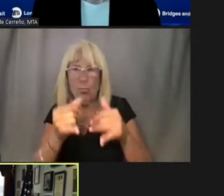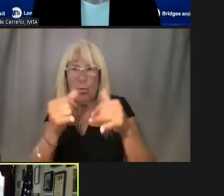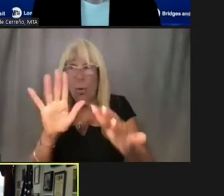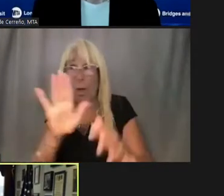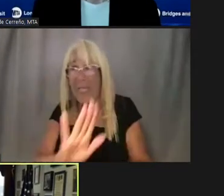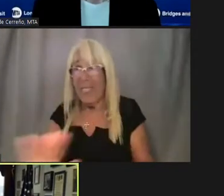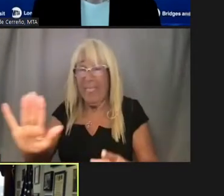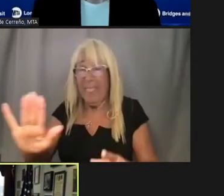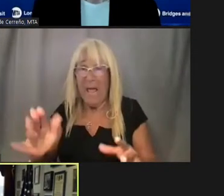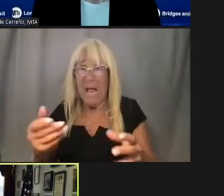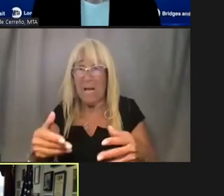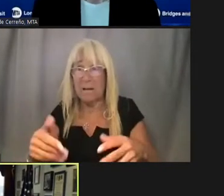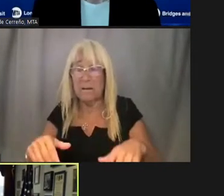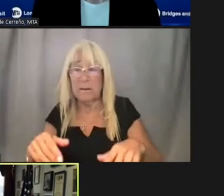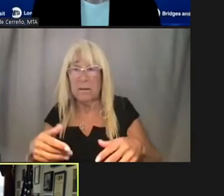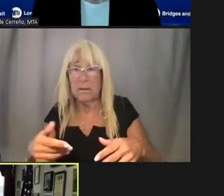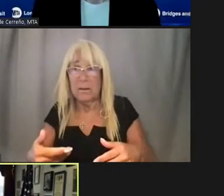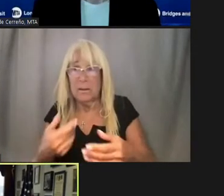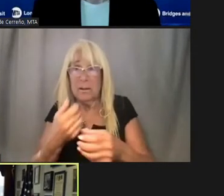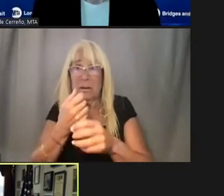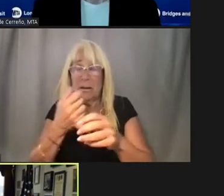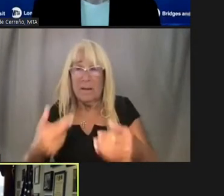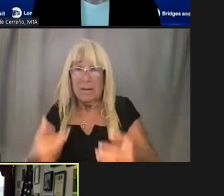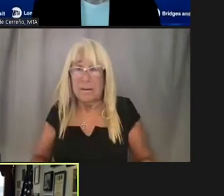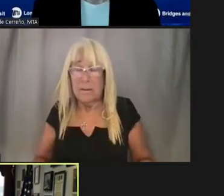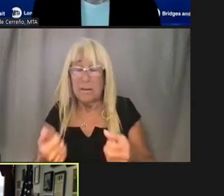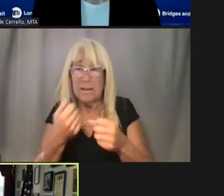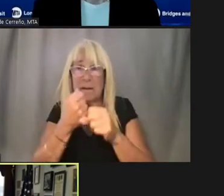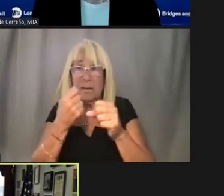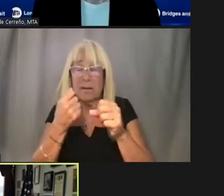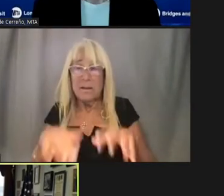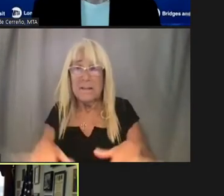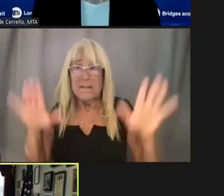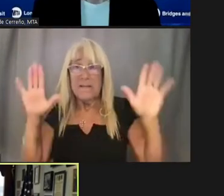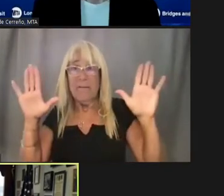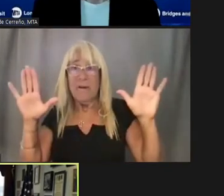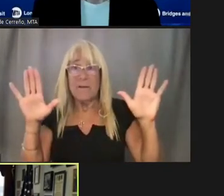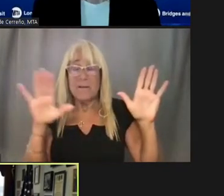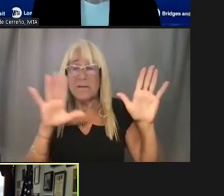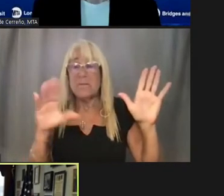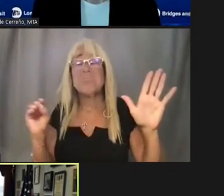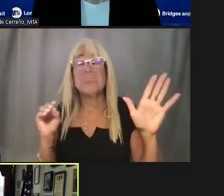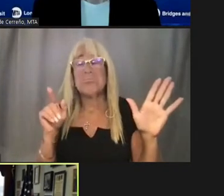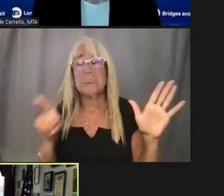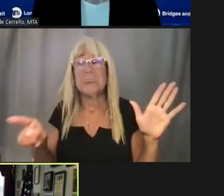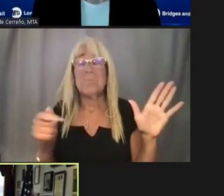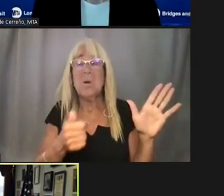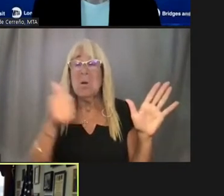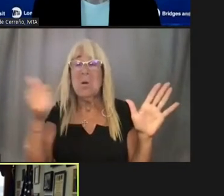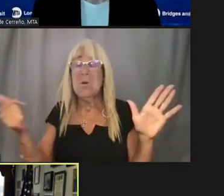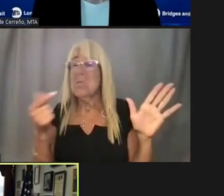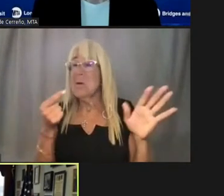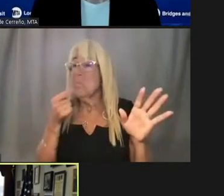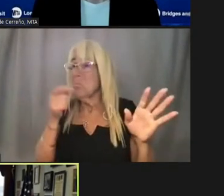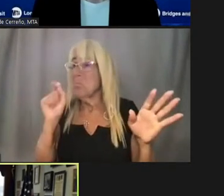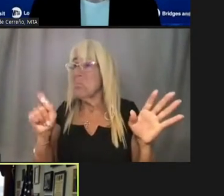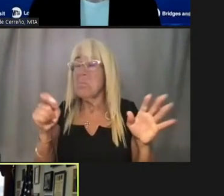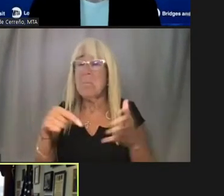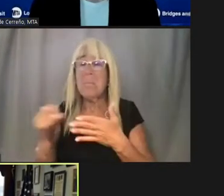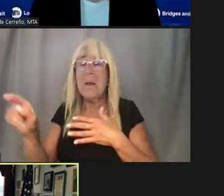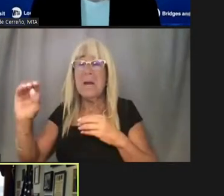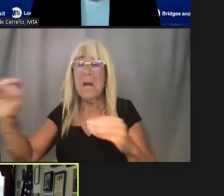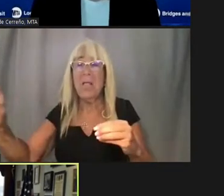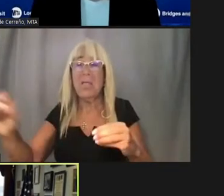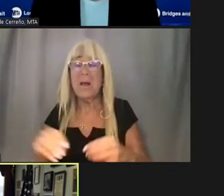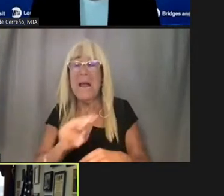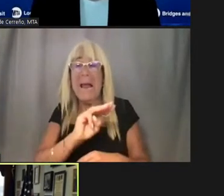yes an entirely different state do not pay one red Cent and unbelievably receive better service from the MCA than are overpaying